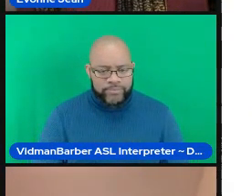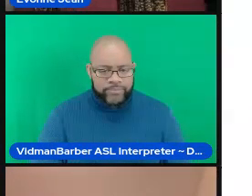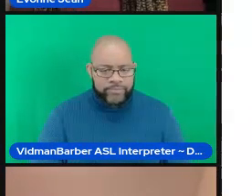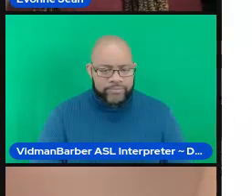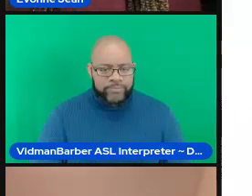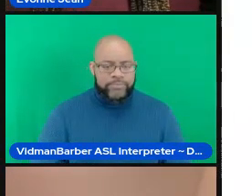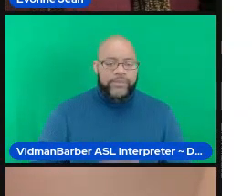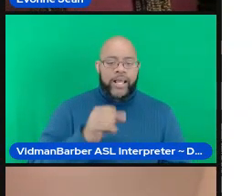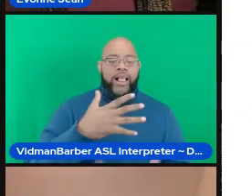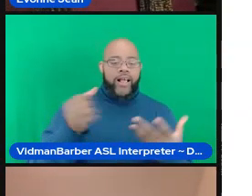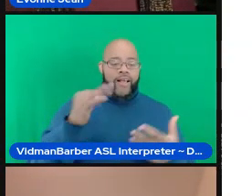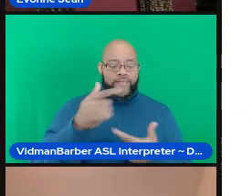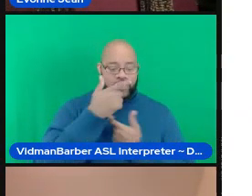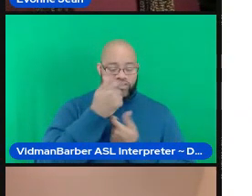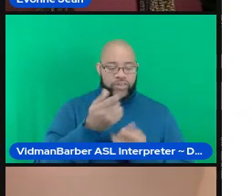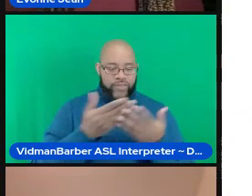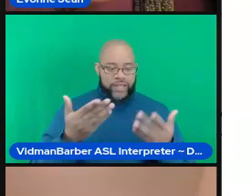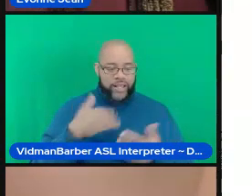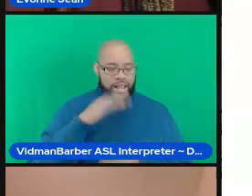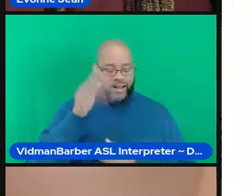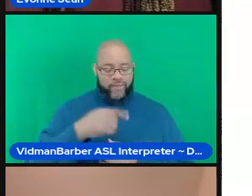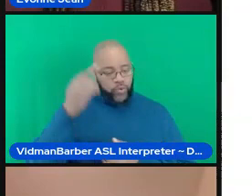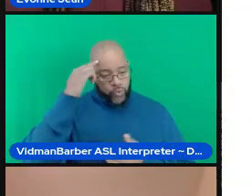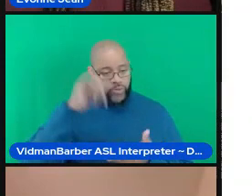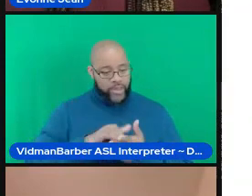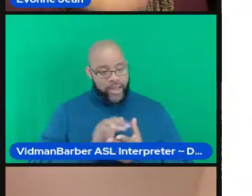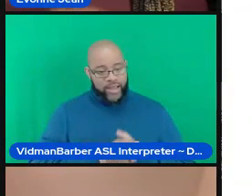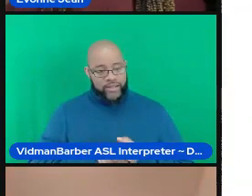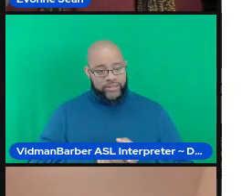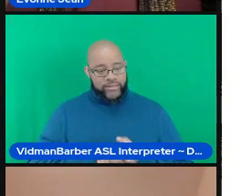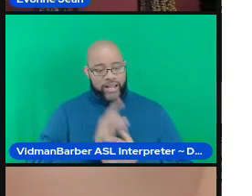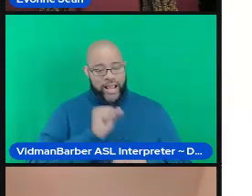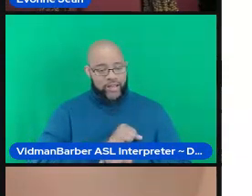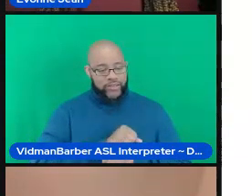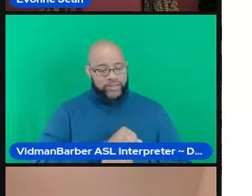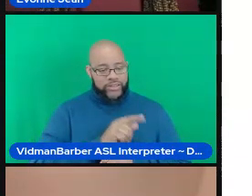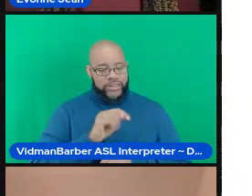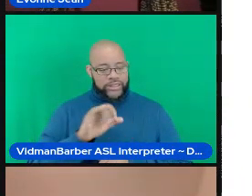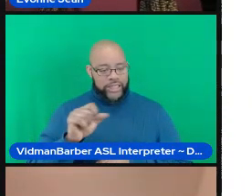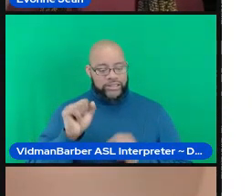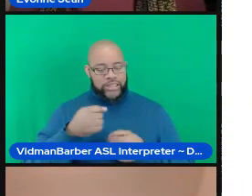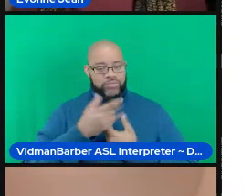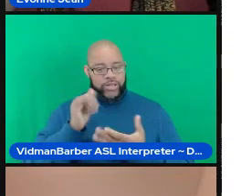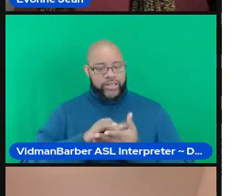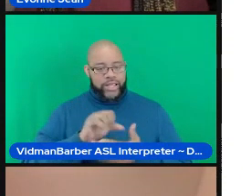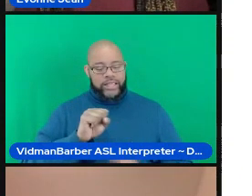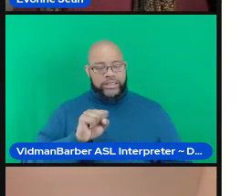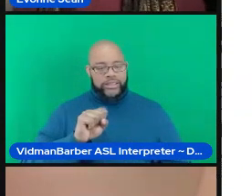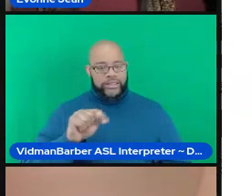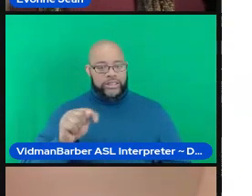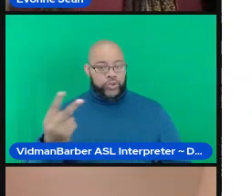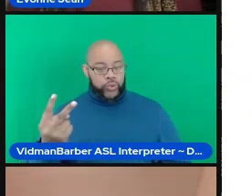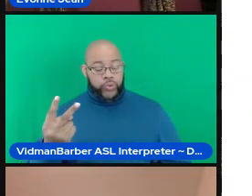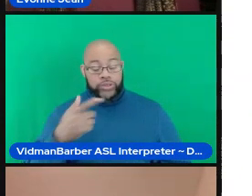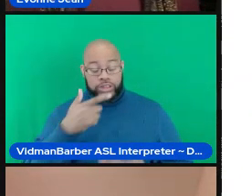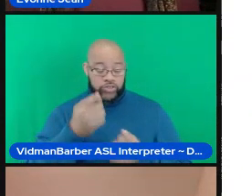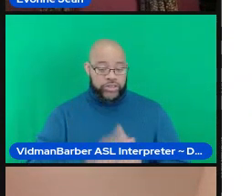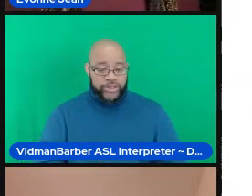Yeah, a lot of interesting things. I never knew that actually gamma delta T cells can express ST2, which is interesting.